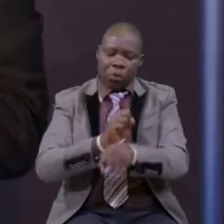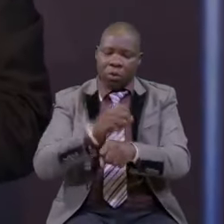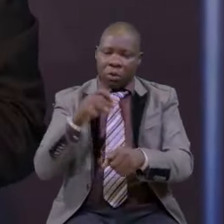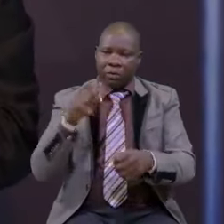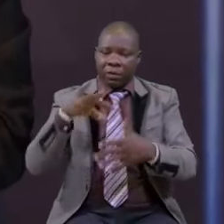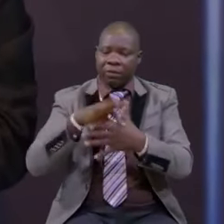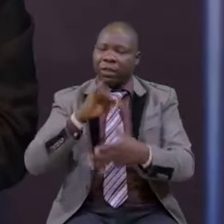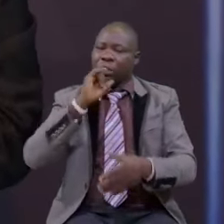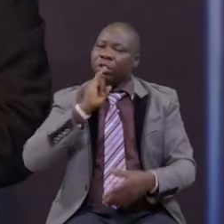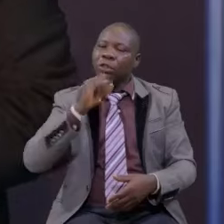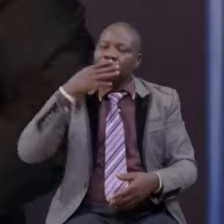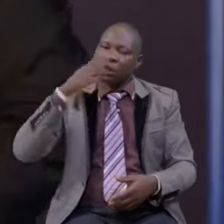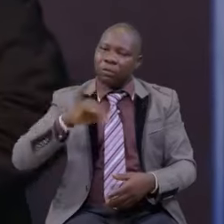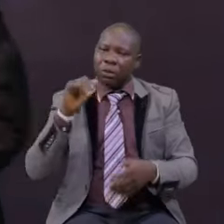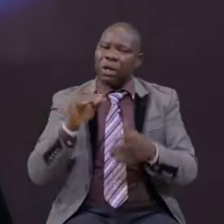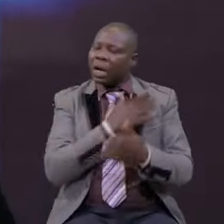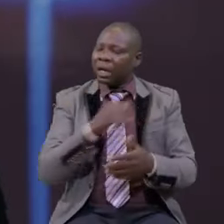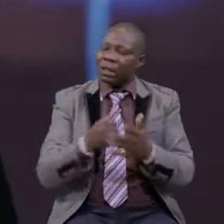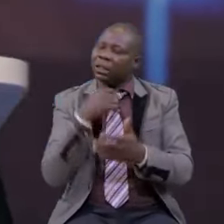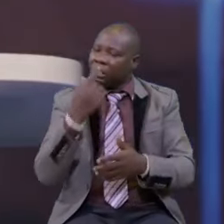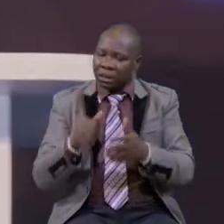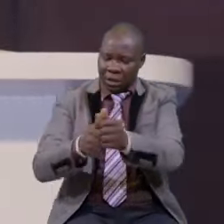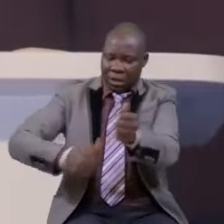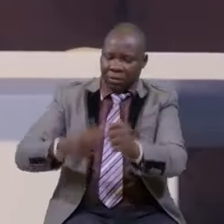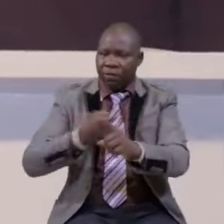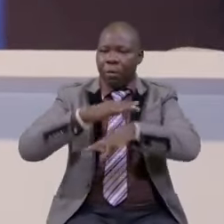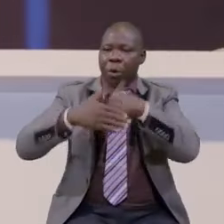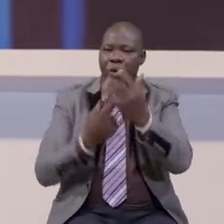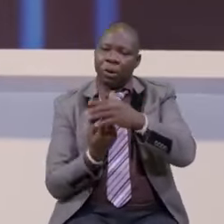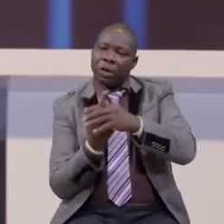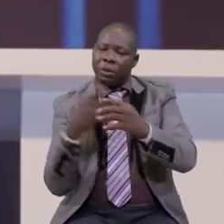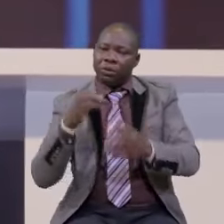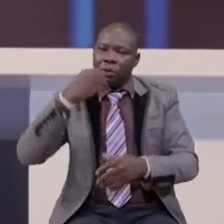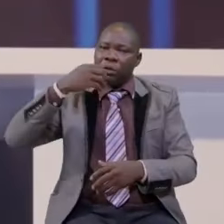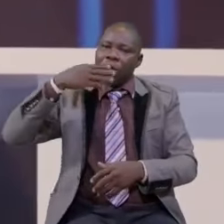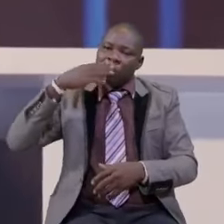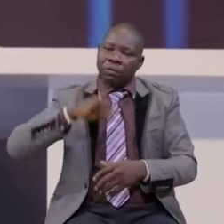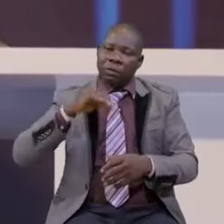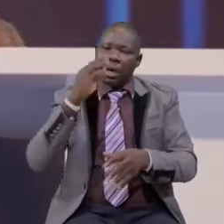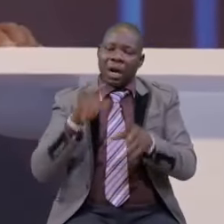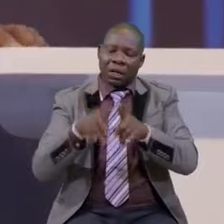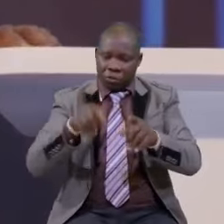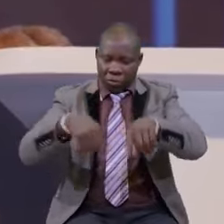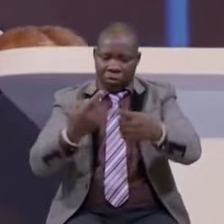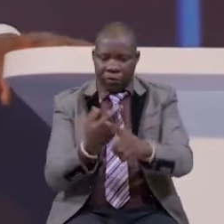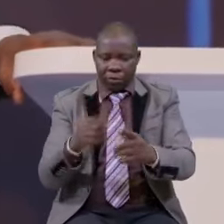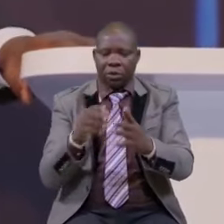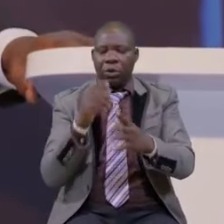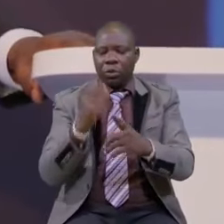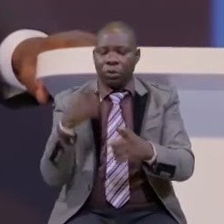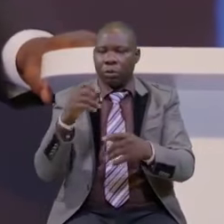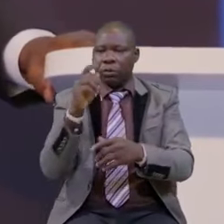abstain from all appearance of evil. And as you go through the Word of God, the Bible, it gives you blessed